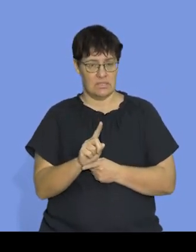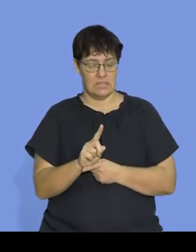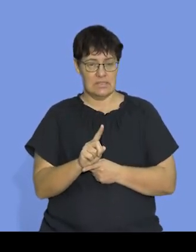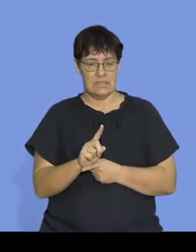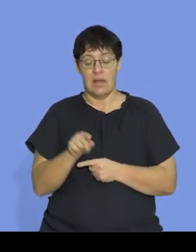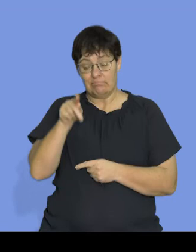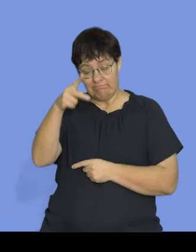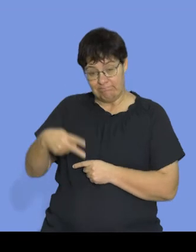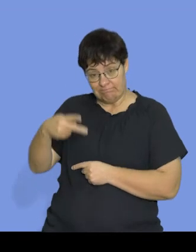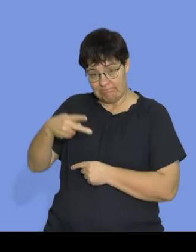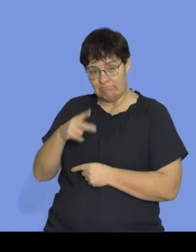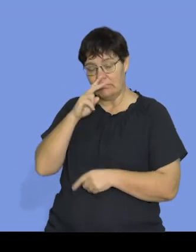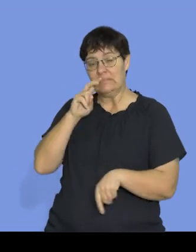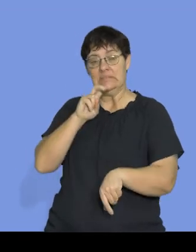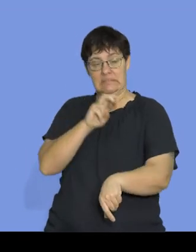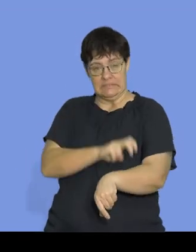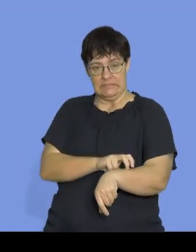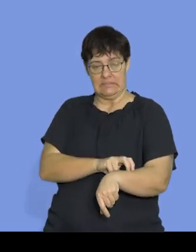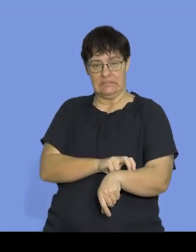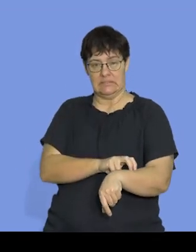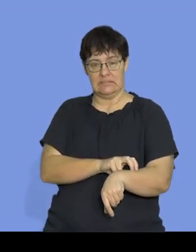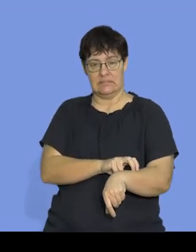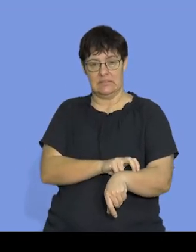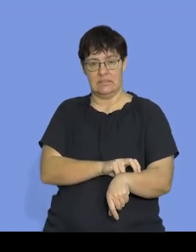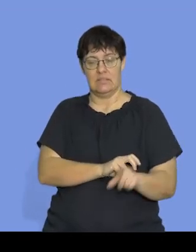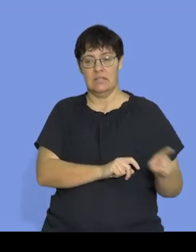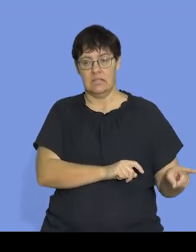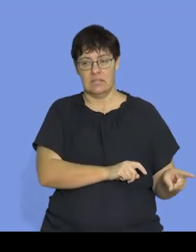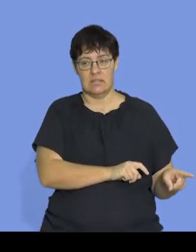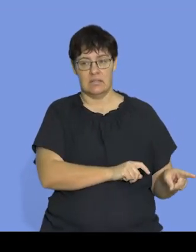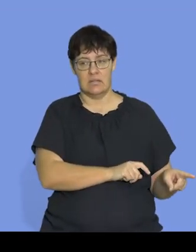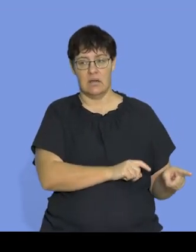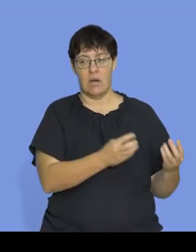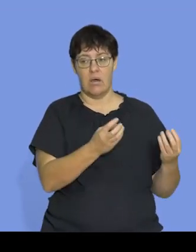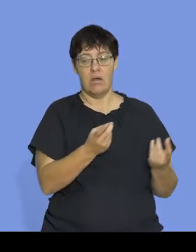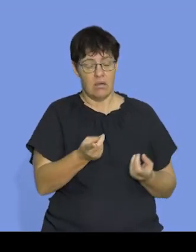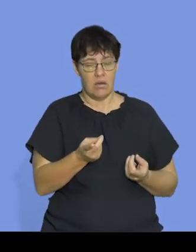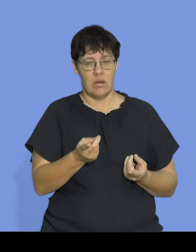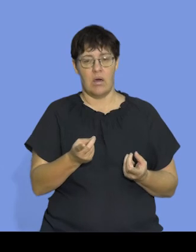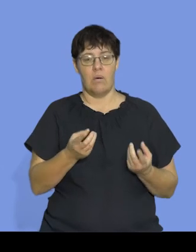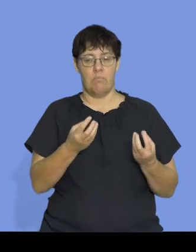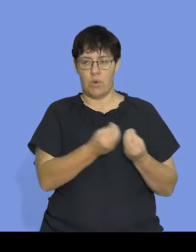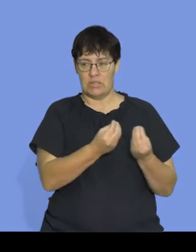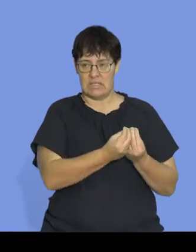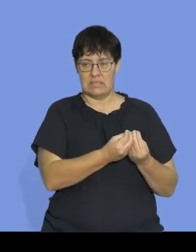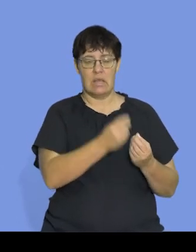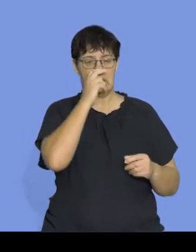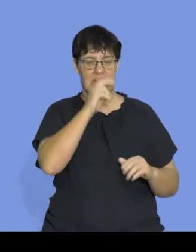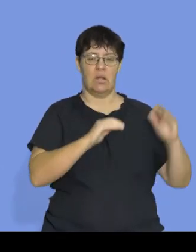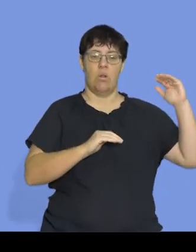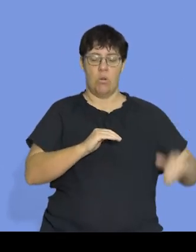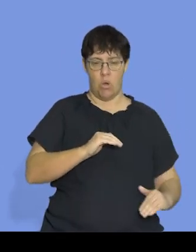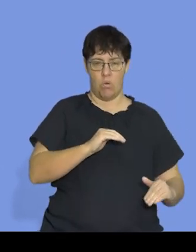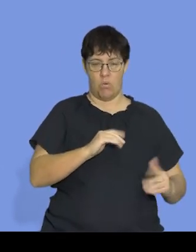level than the reactants. Okay, and if you look at the amount of energy released, okay, that's as much